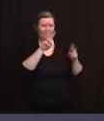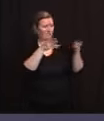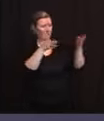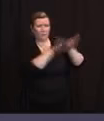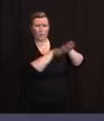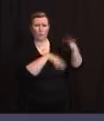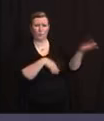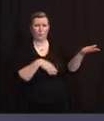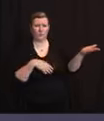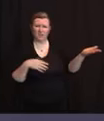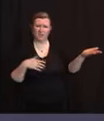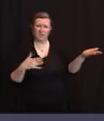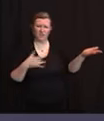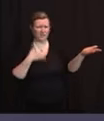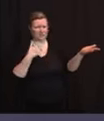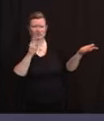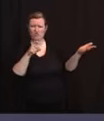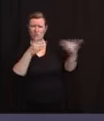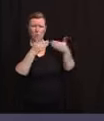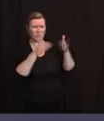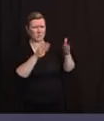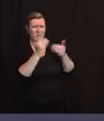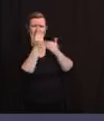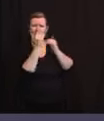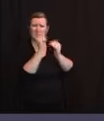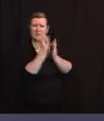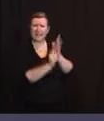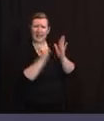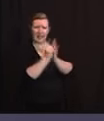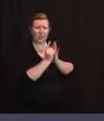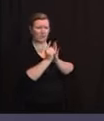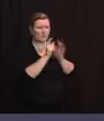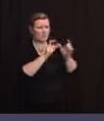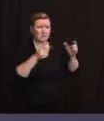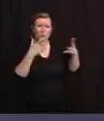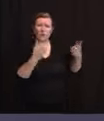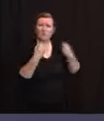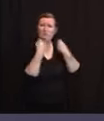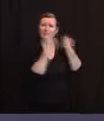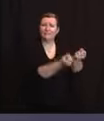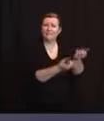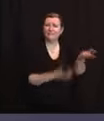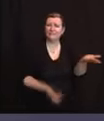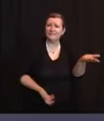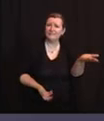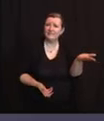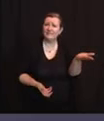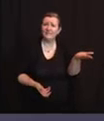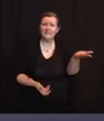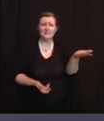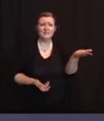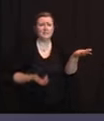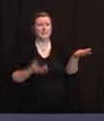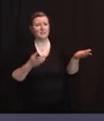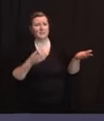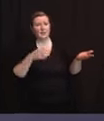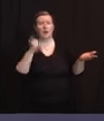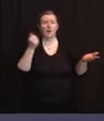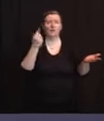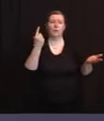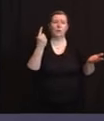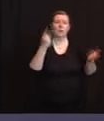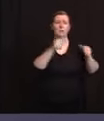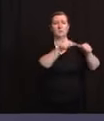limited basis? How can you help those drivers? And the state Republican Party announced today it's suing you for what they say is arbitrarily choosing